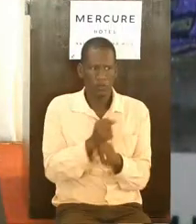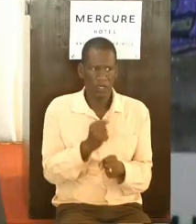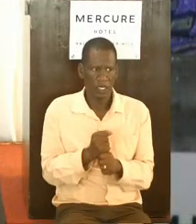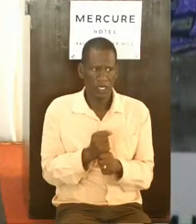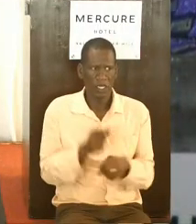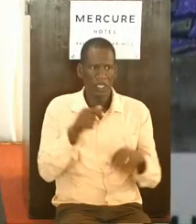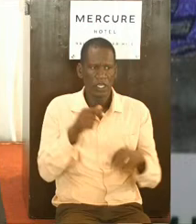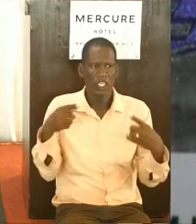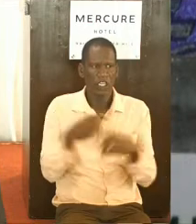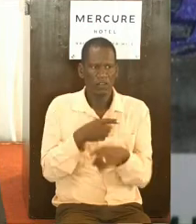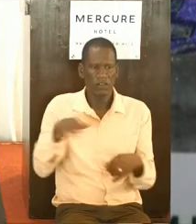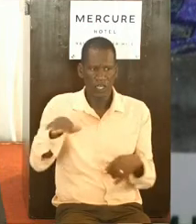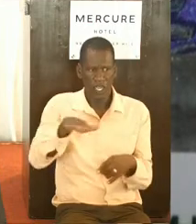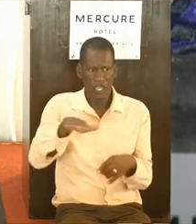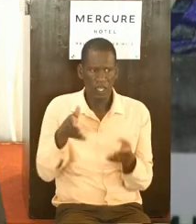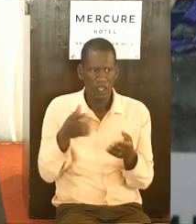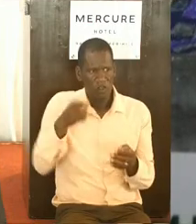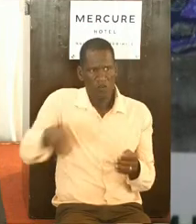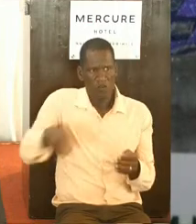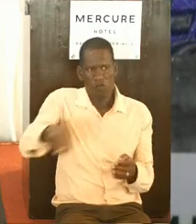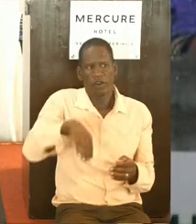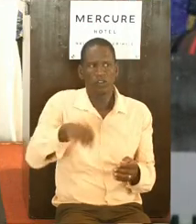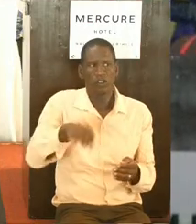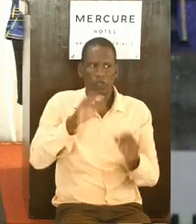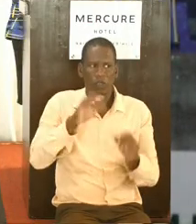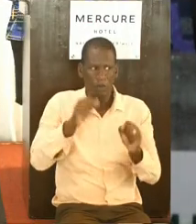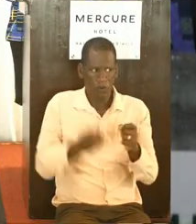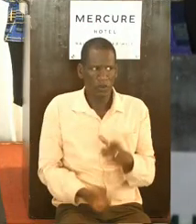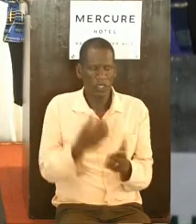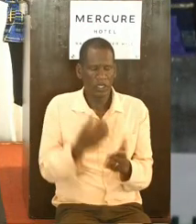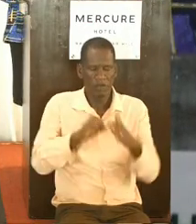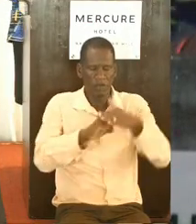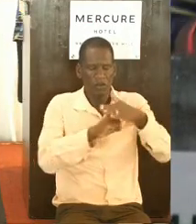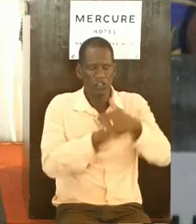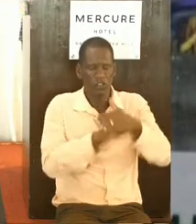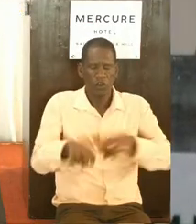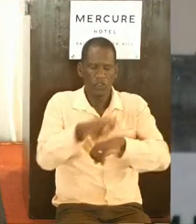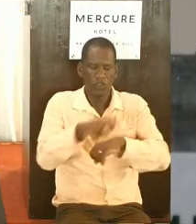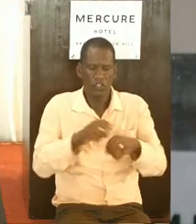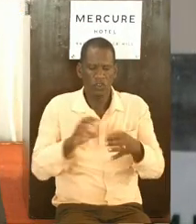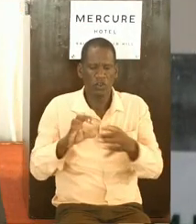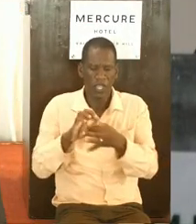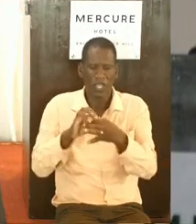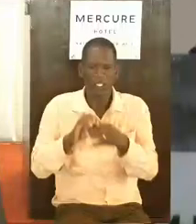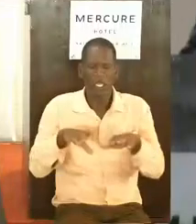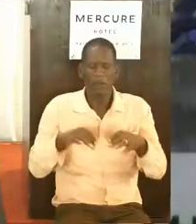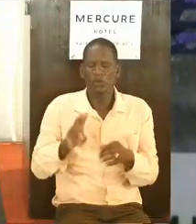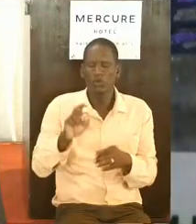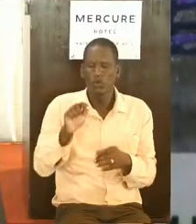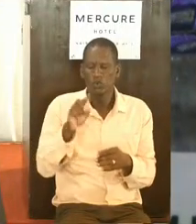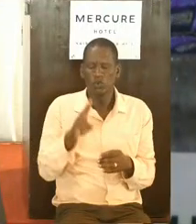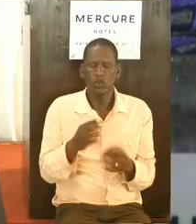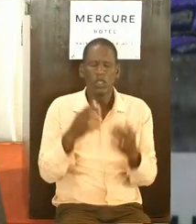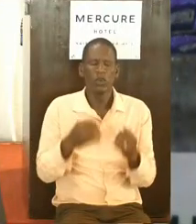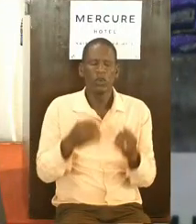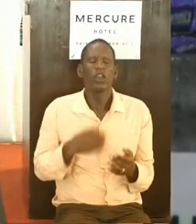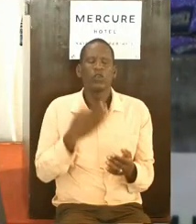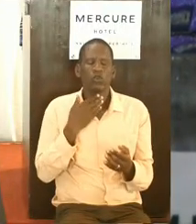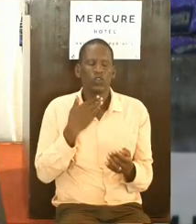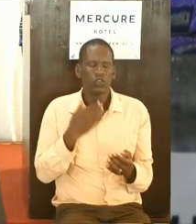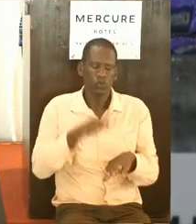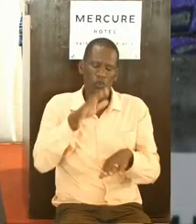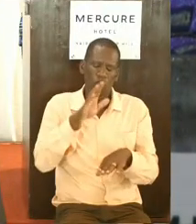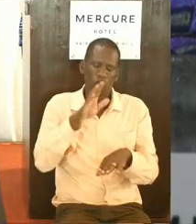across different areas for us to be able to create a foundation of a national culture on utu so I'll go ahead to